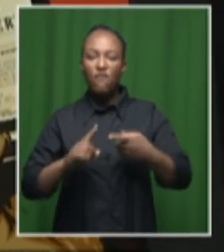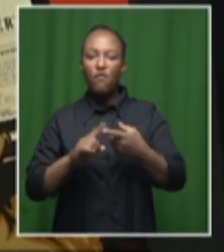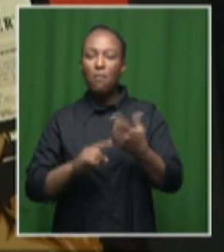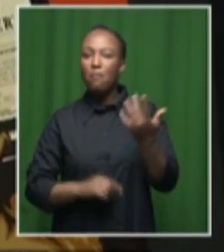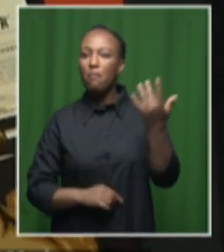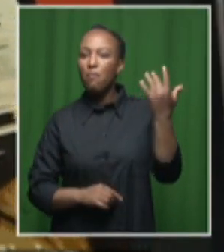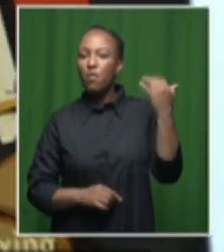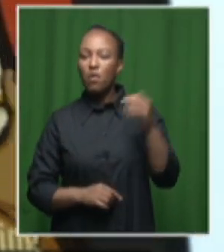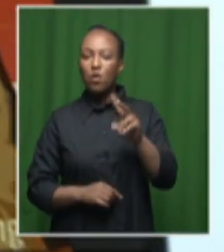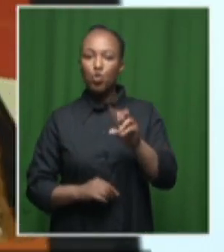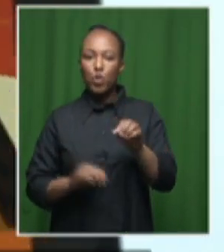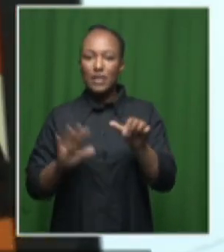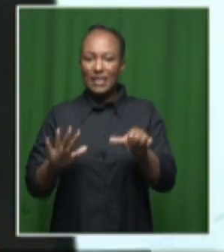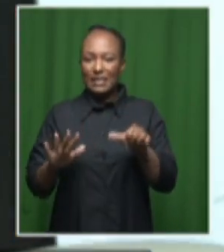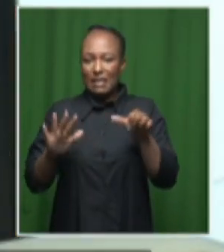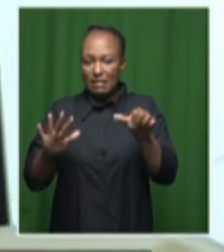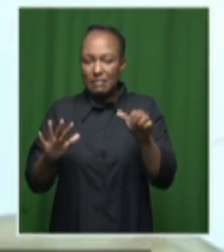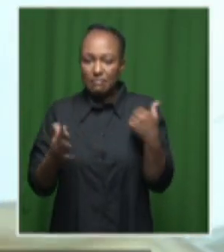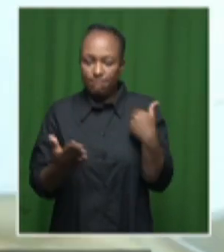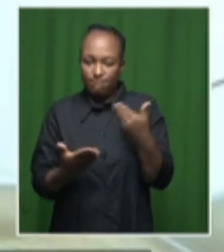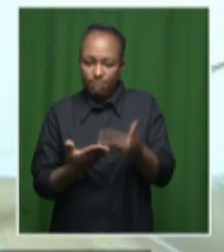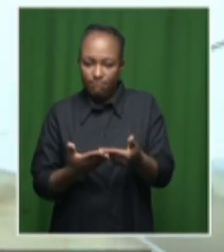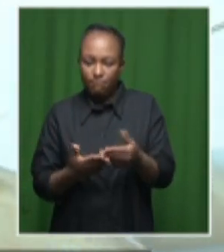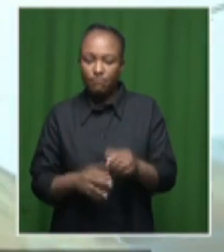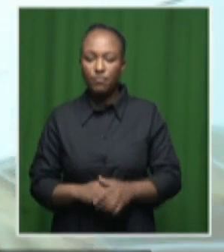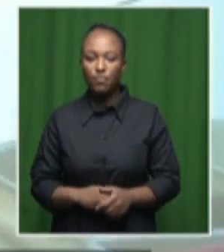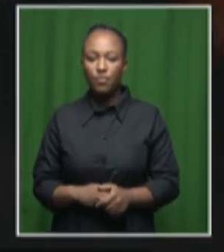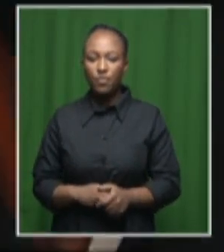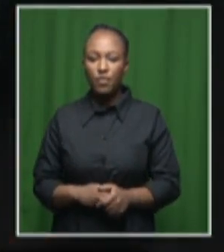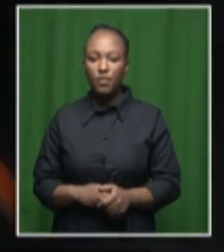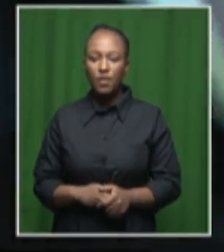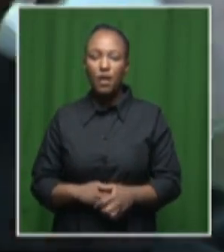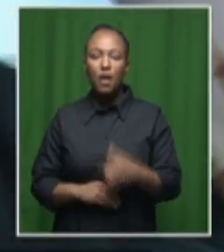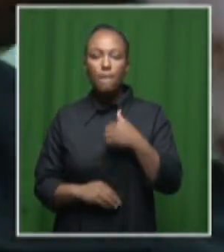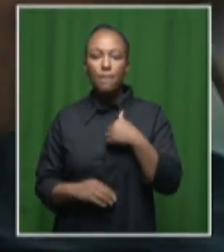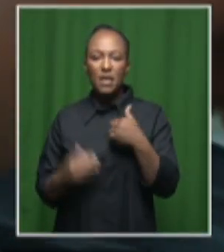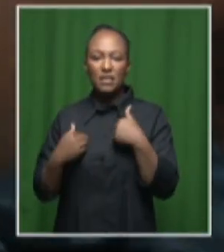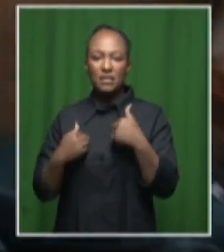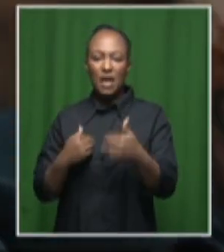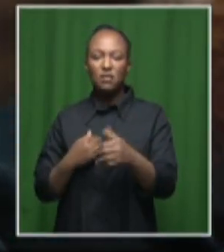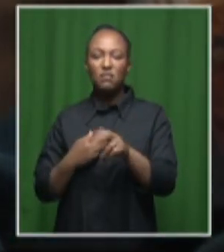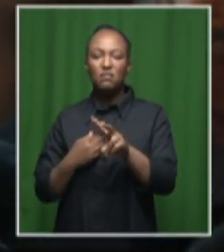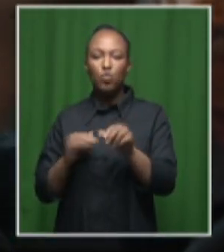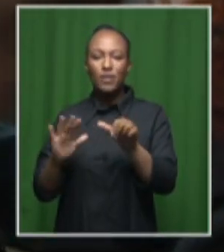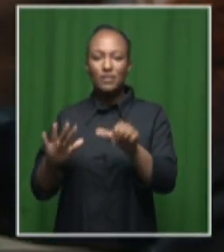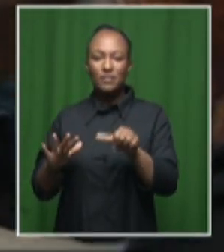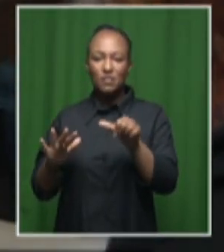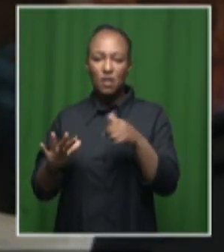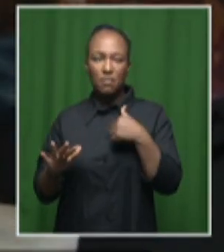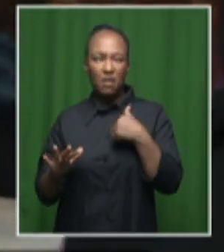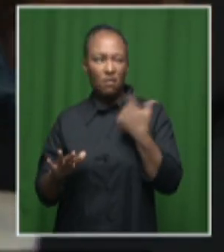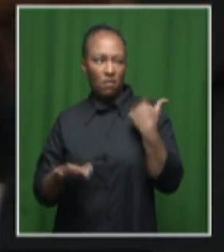2016. Essentially, I had started in 2016. I was in high school at the time.